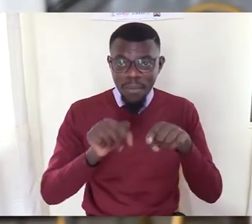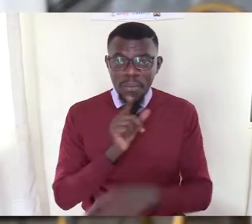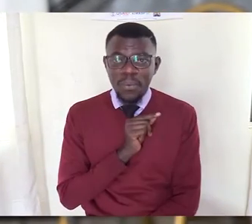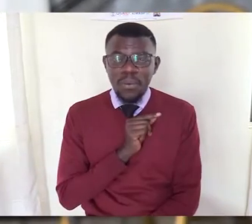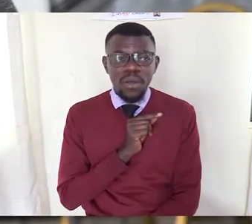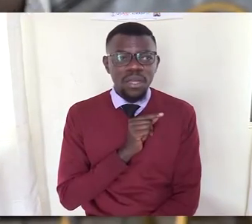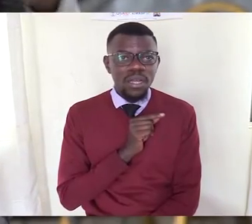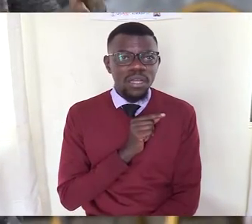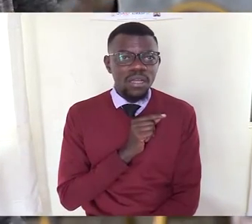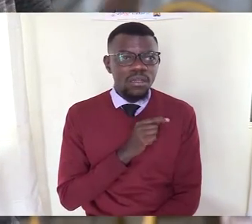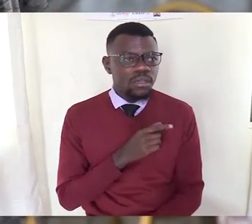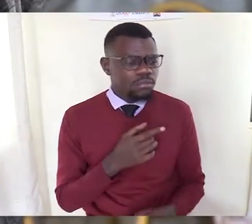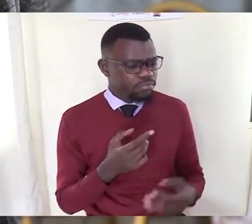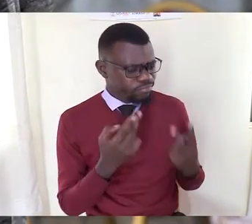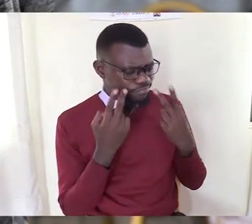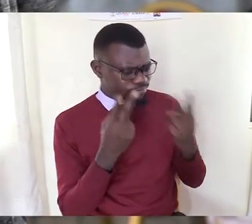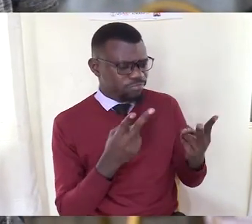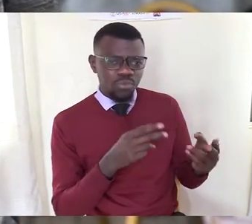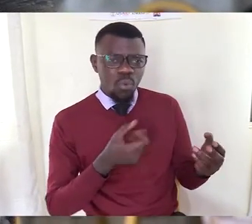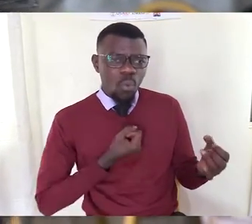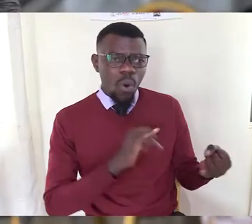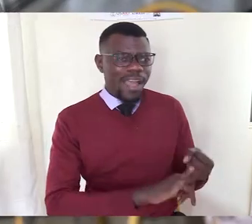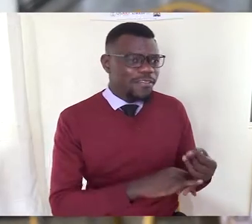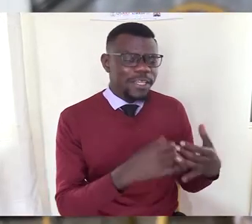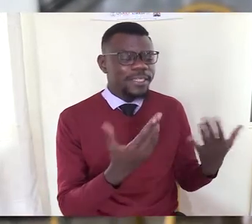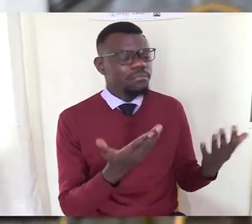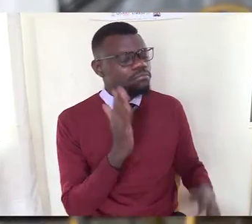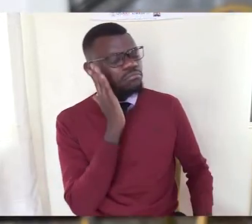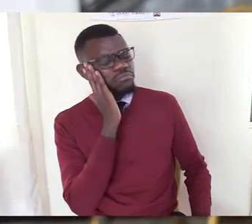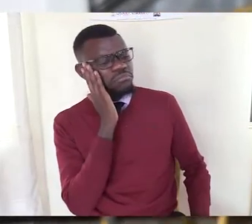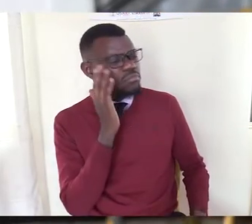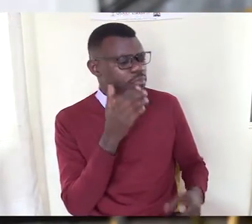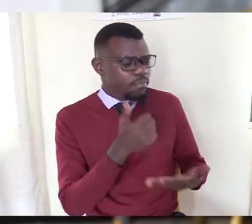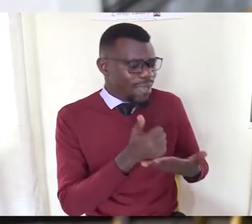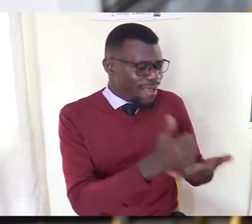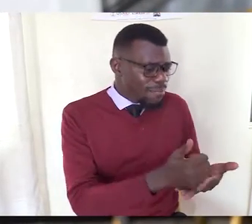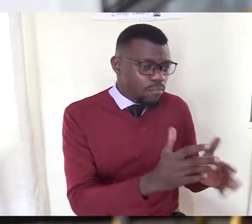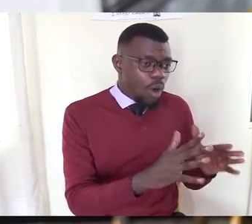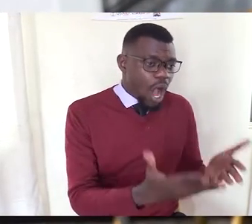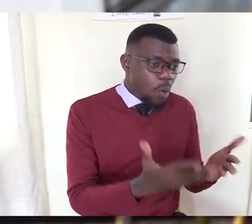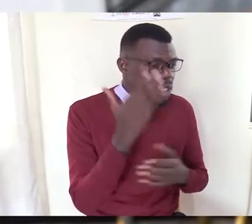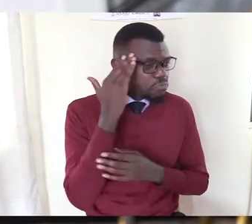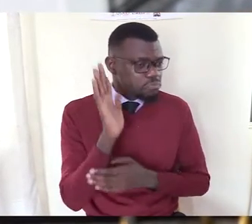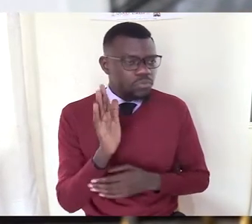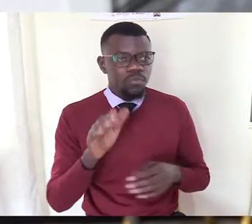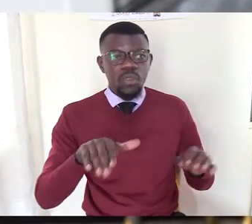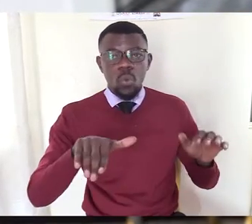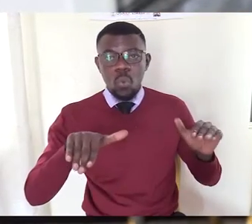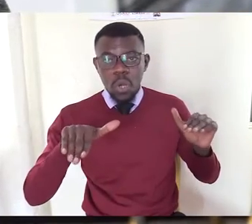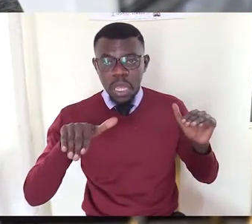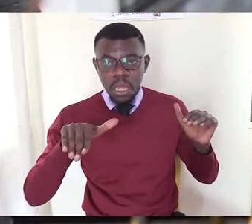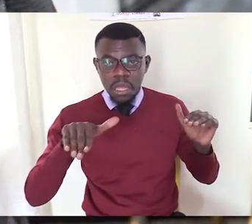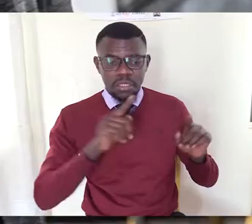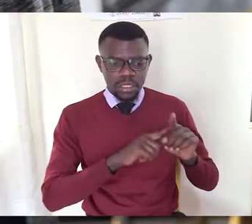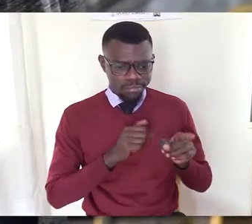found an unconscious woman. He waited. He didn't know how to help. So he waited. And when